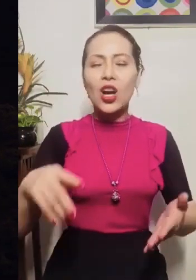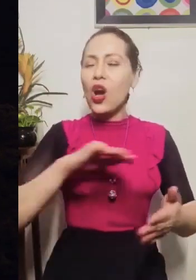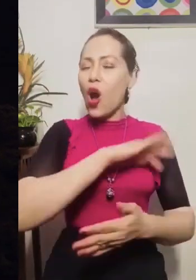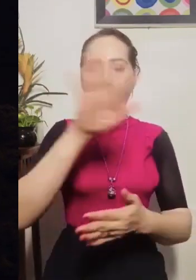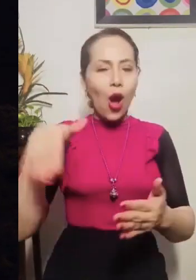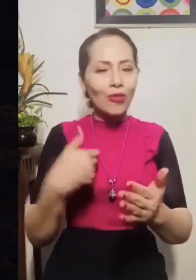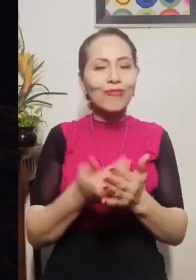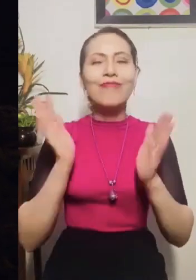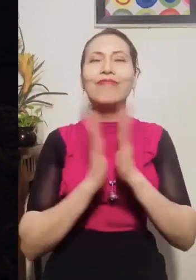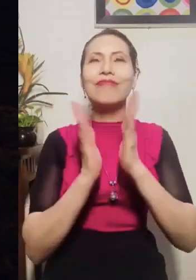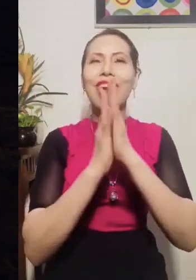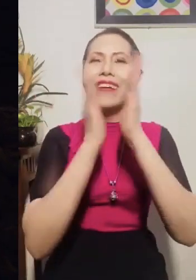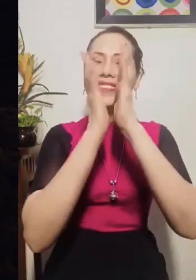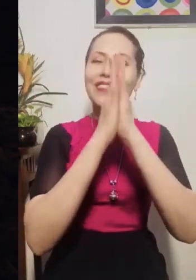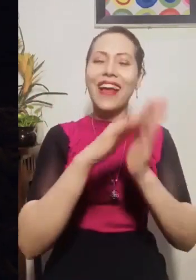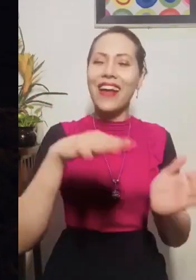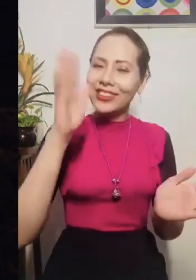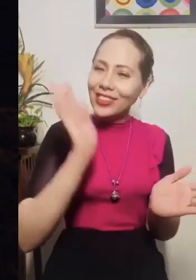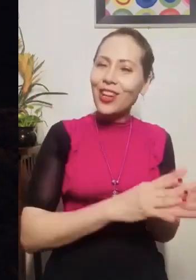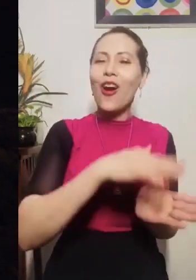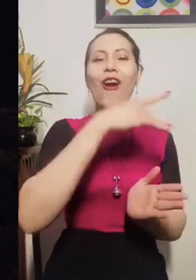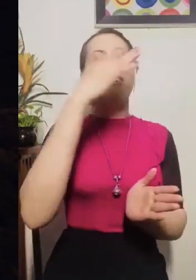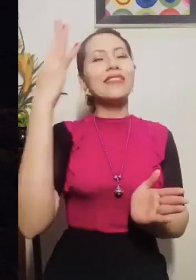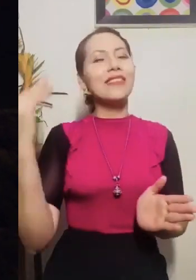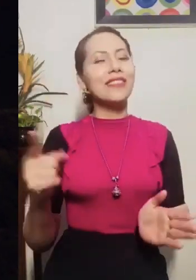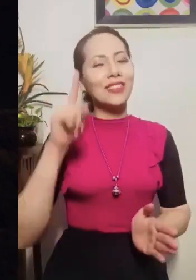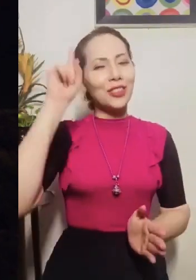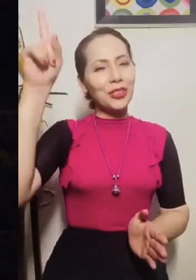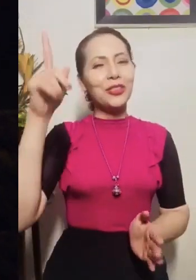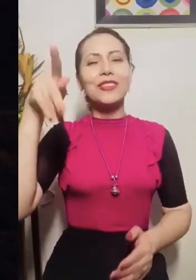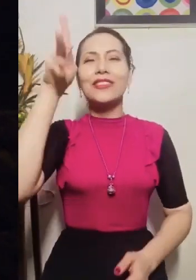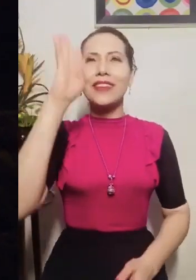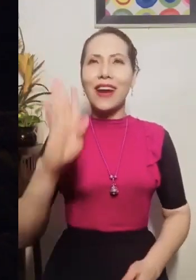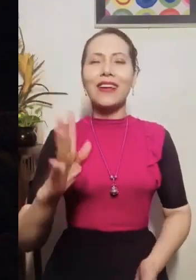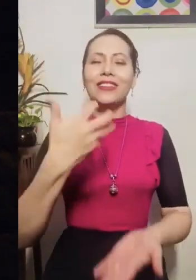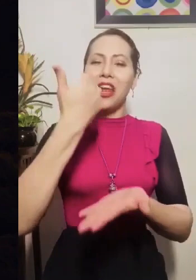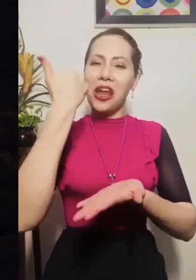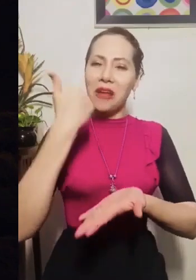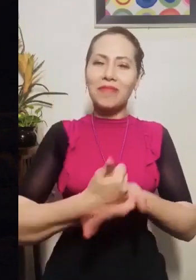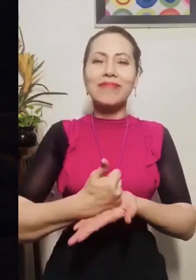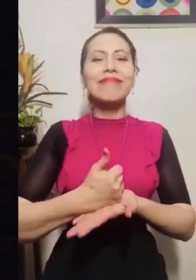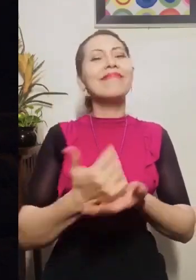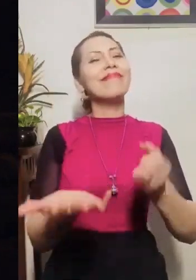God. Amen. Amen.